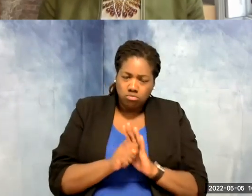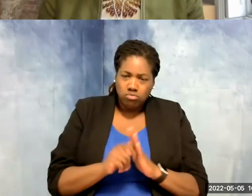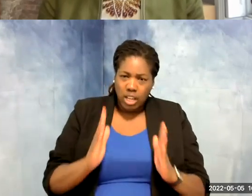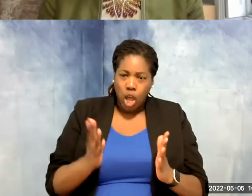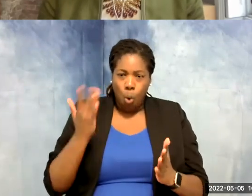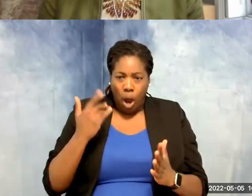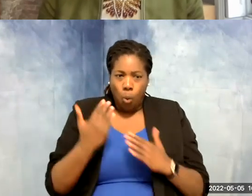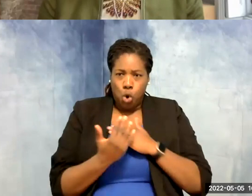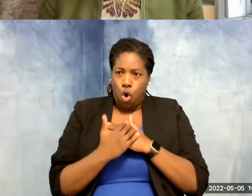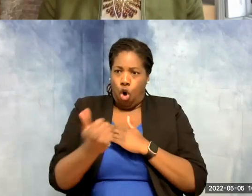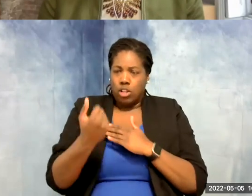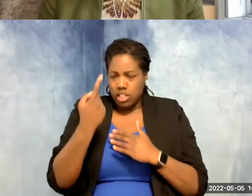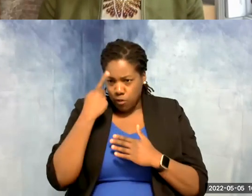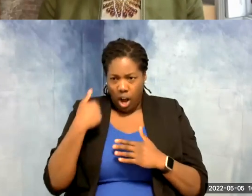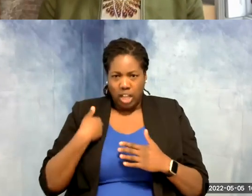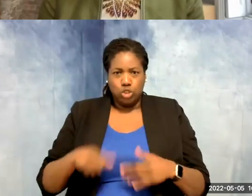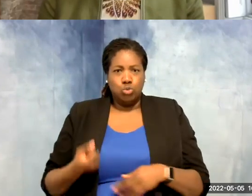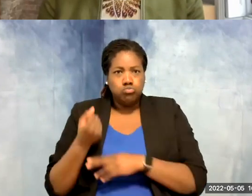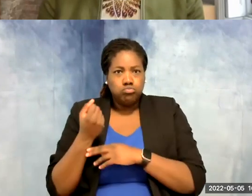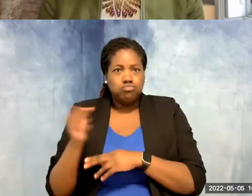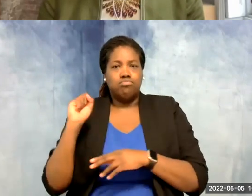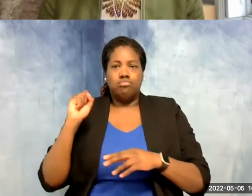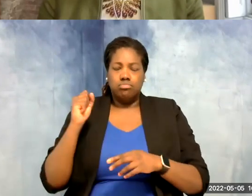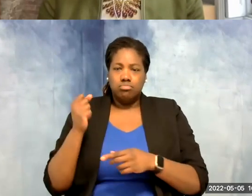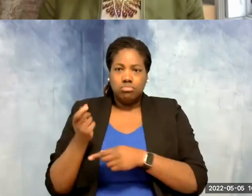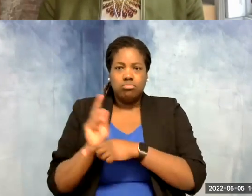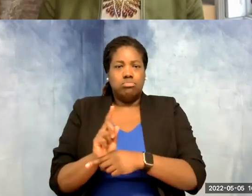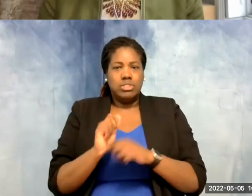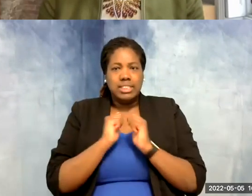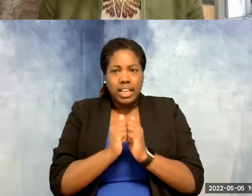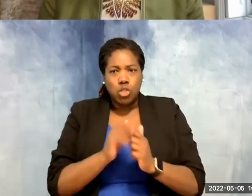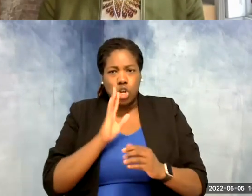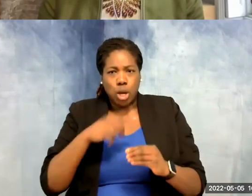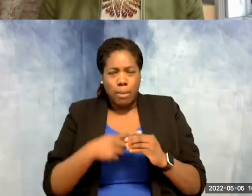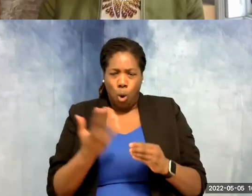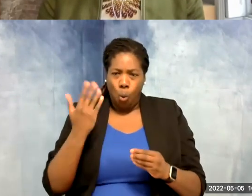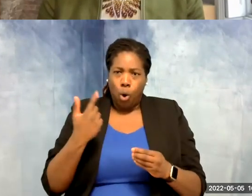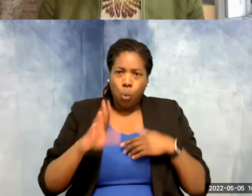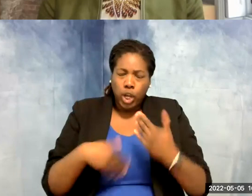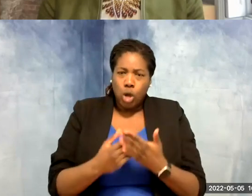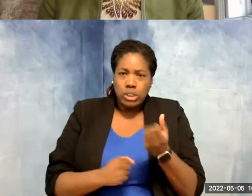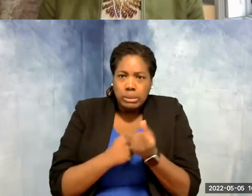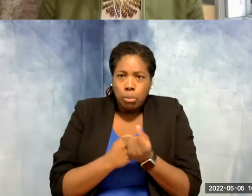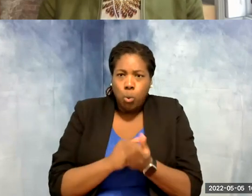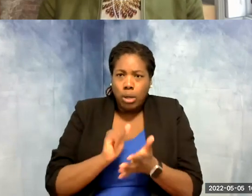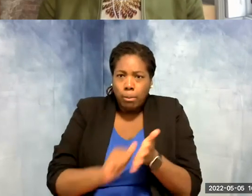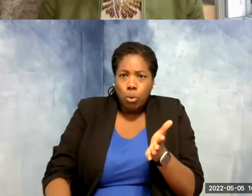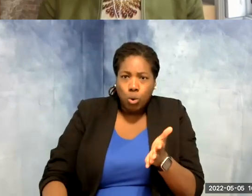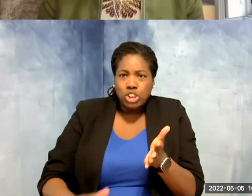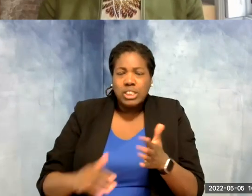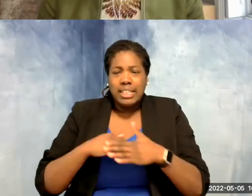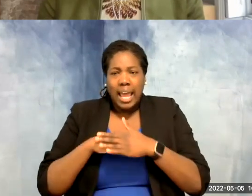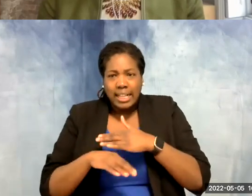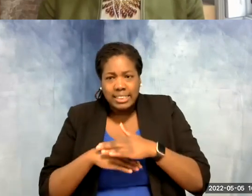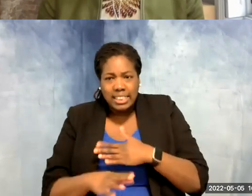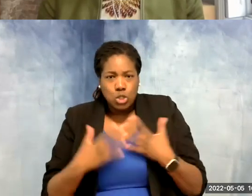up and that we can stand up together and talk about why we all support abortion and access